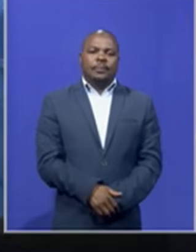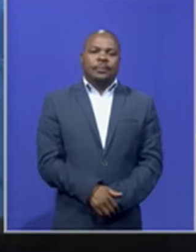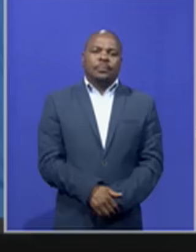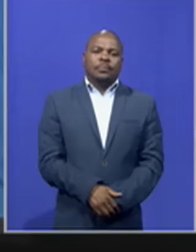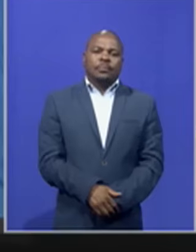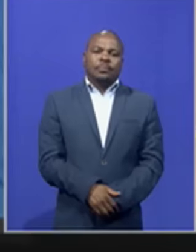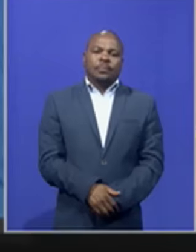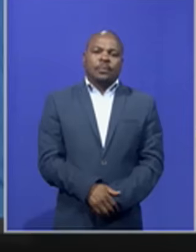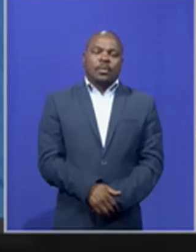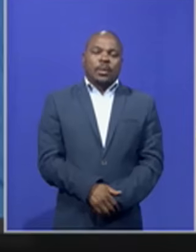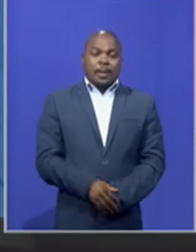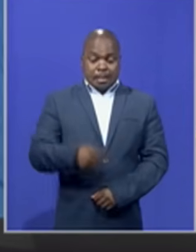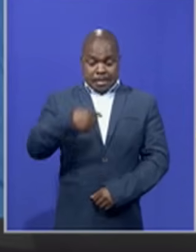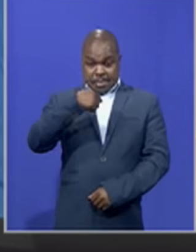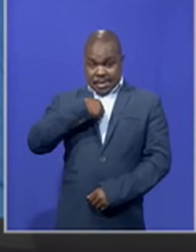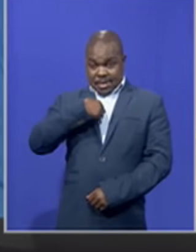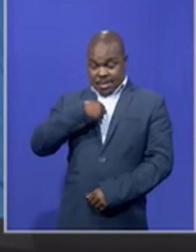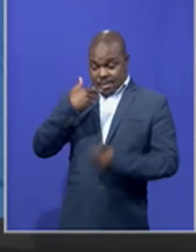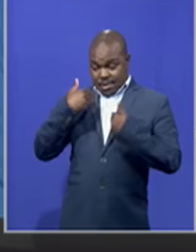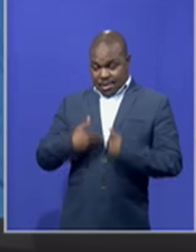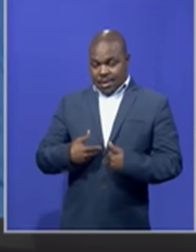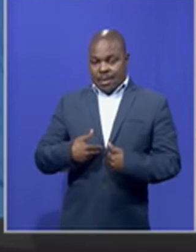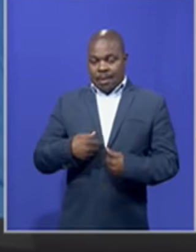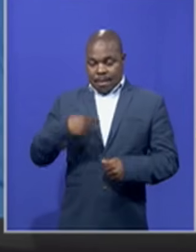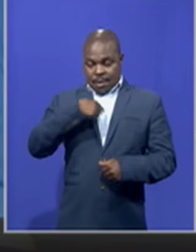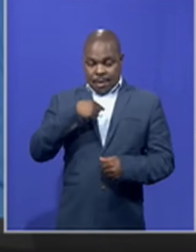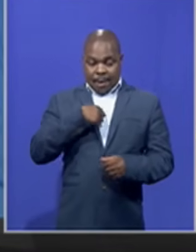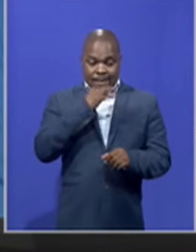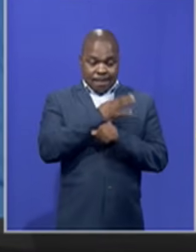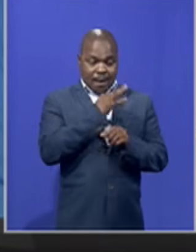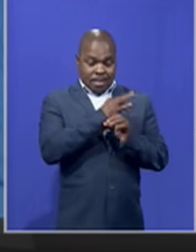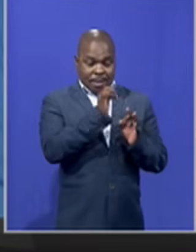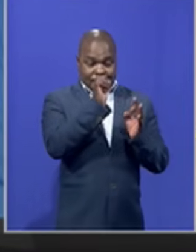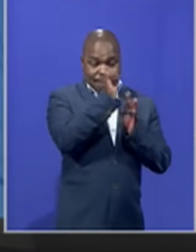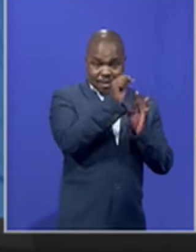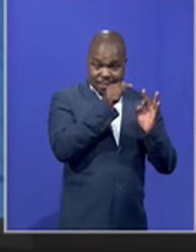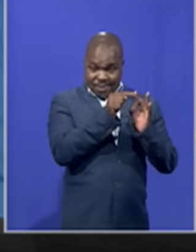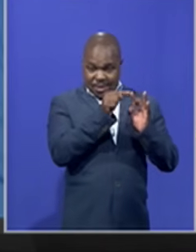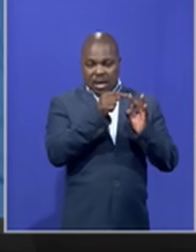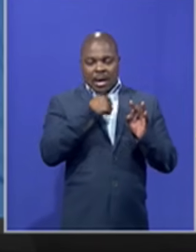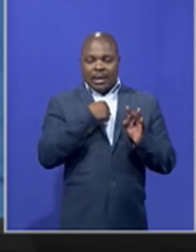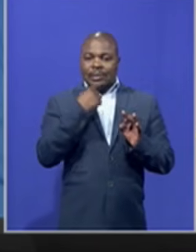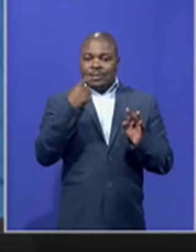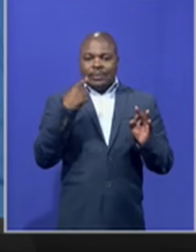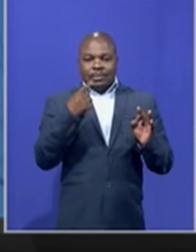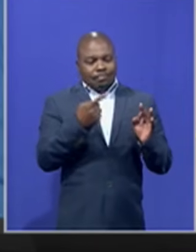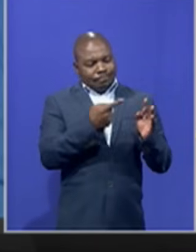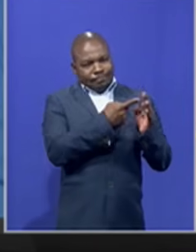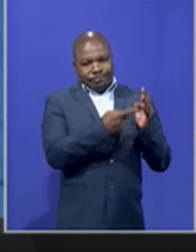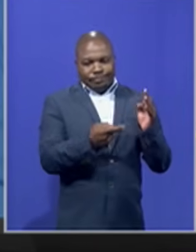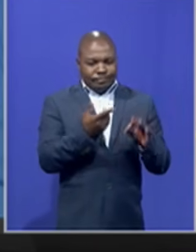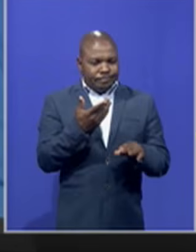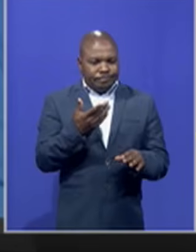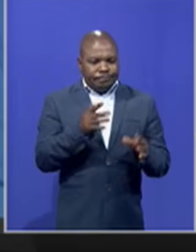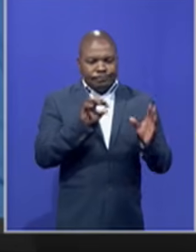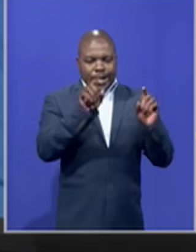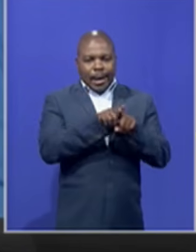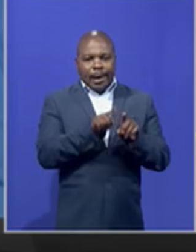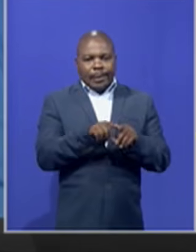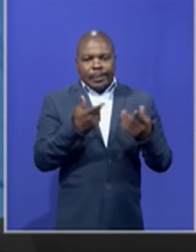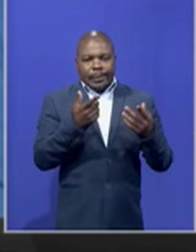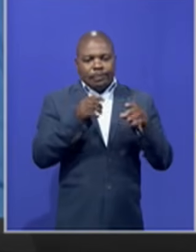Ke santsane nna jwalo ka ntate wa ngwana ke santsana ke re bana ba rona ba lahletswe mekoting